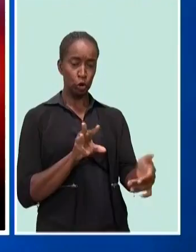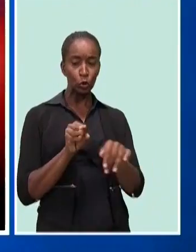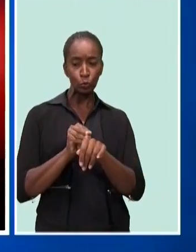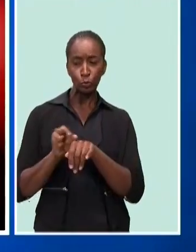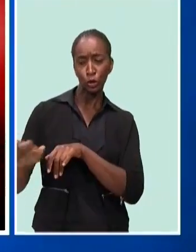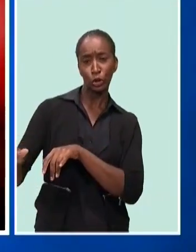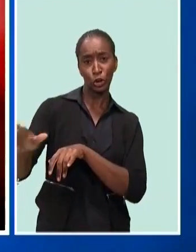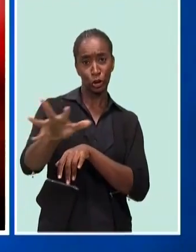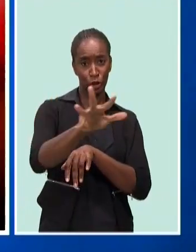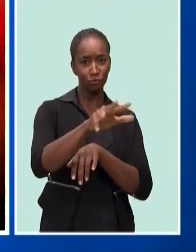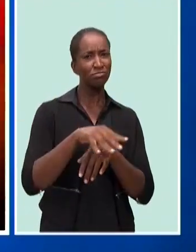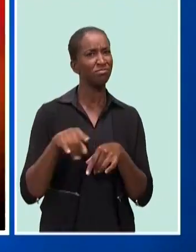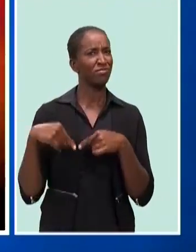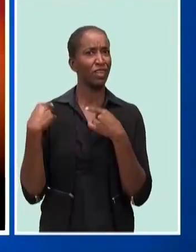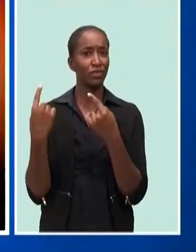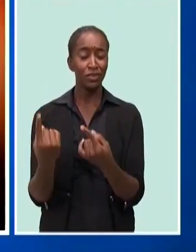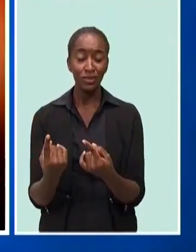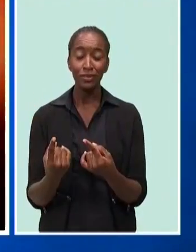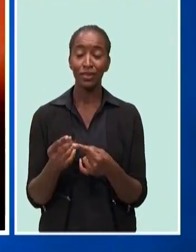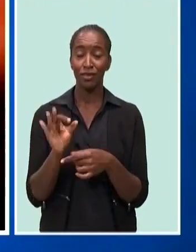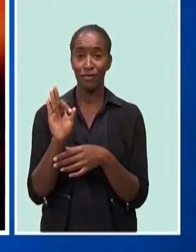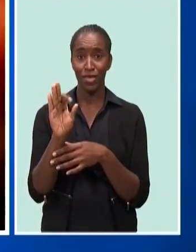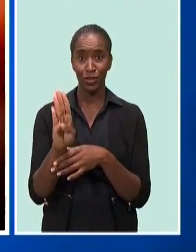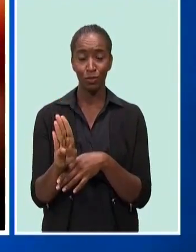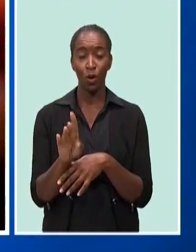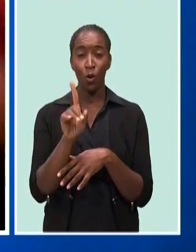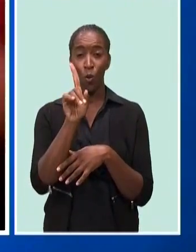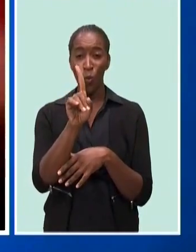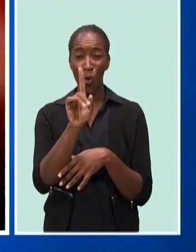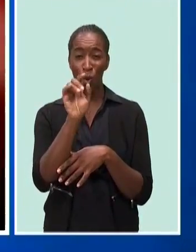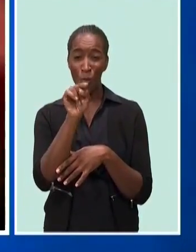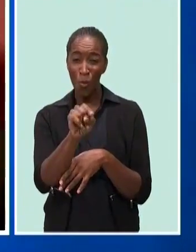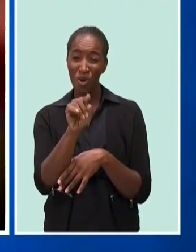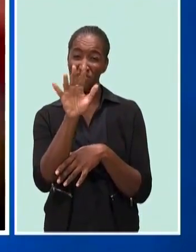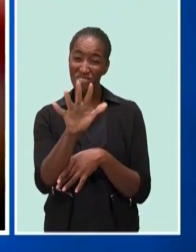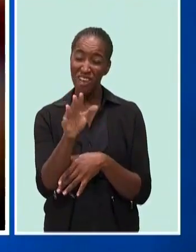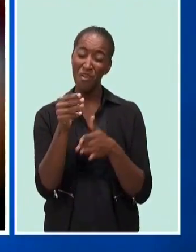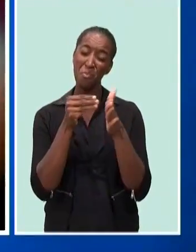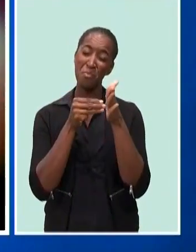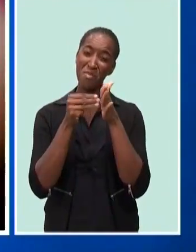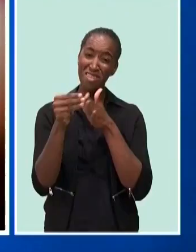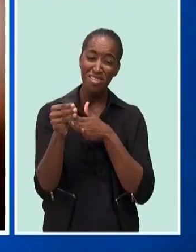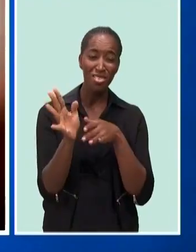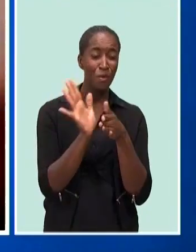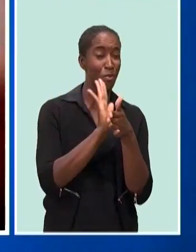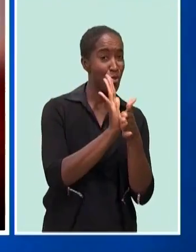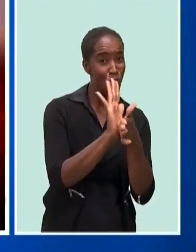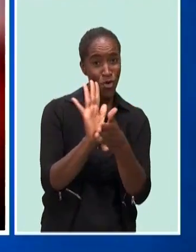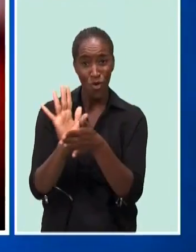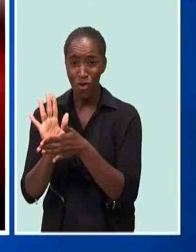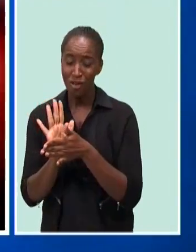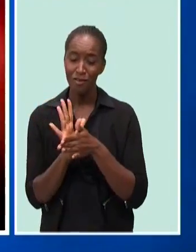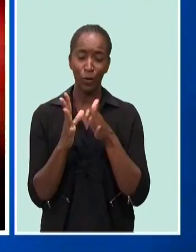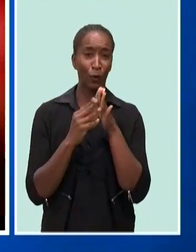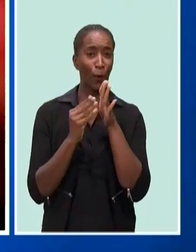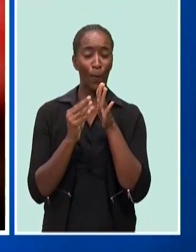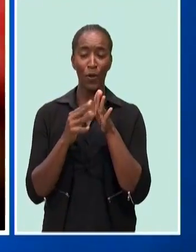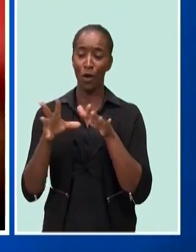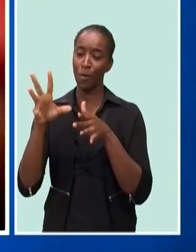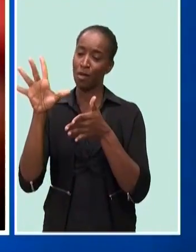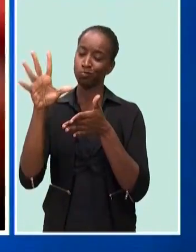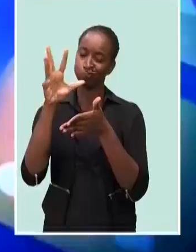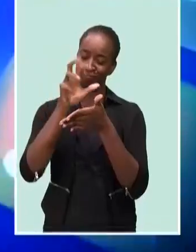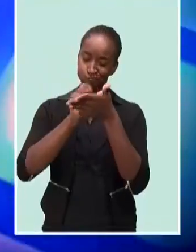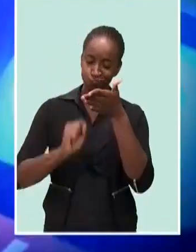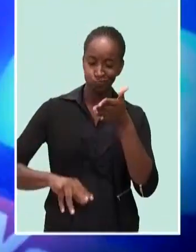the video, and it announced it would also be removing all edited versions, even the ones without graphic content.